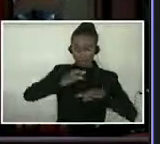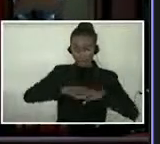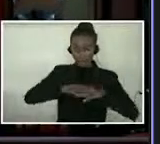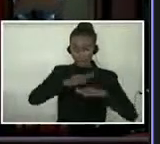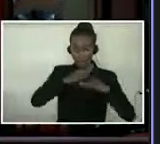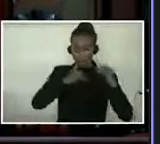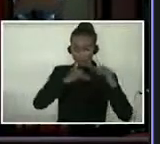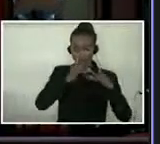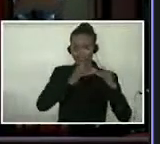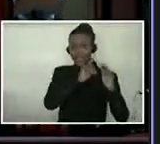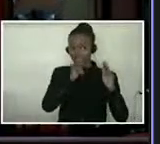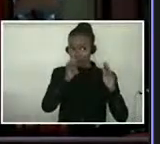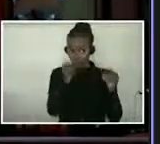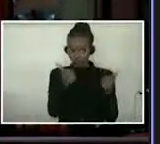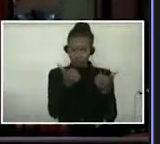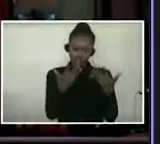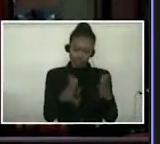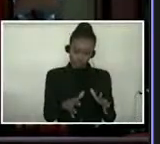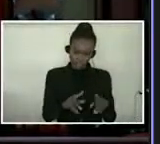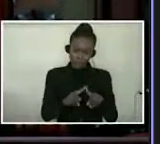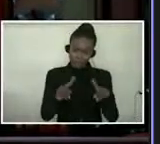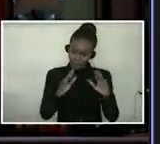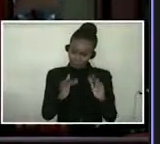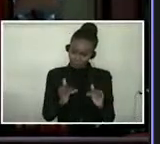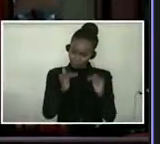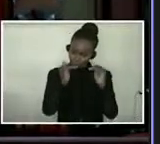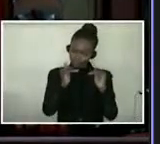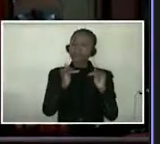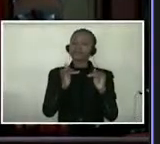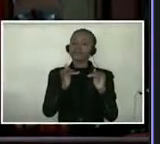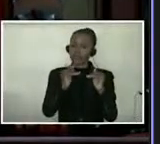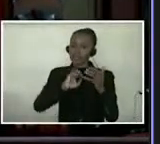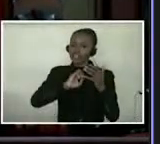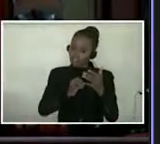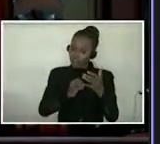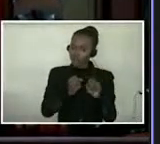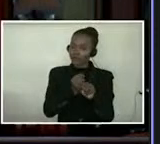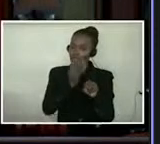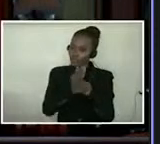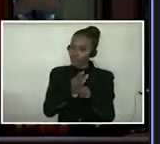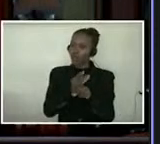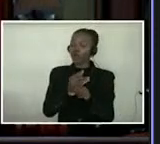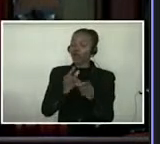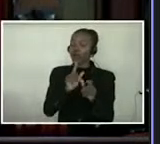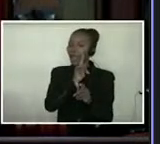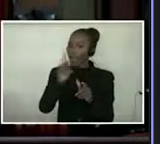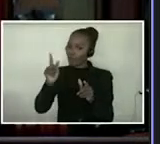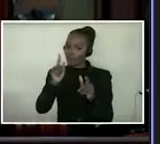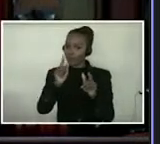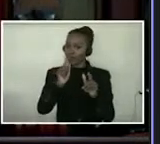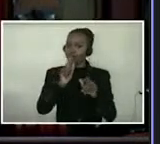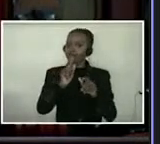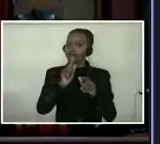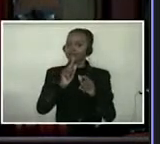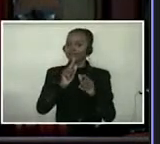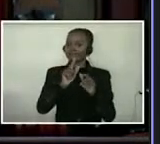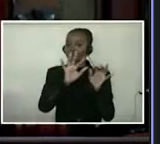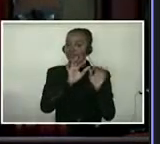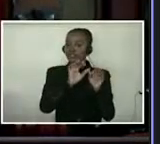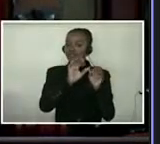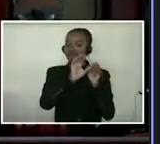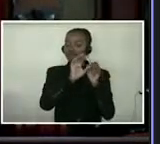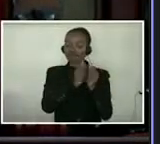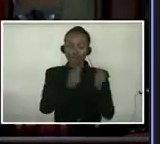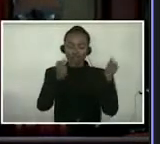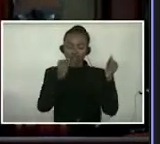again to 11 of implementing the vision of the library transformation charger which is guided by the spirit and values of the constitution and